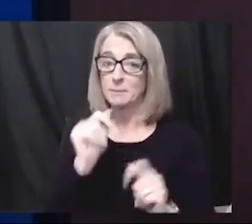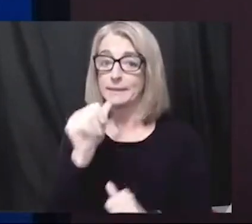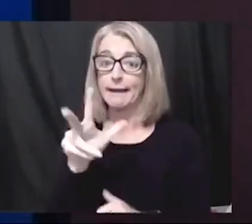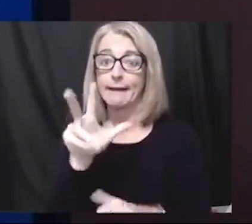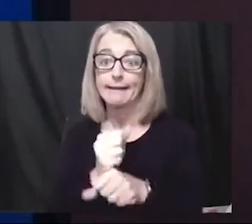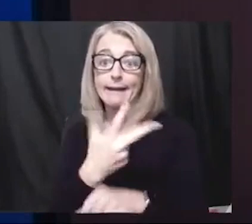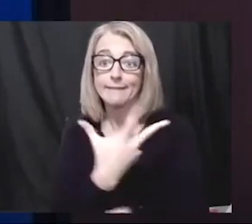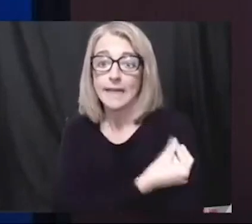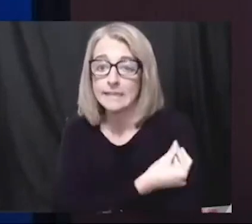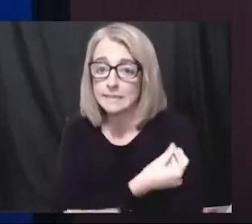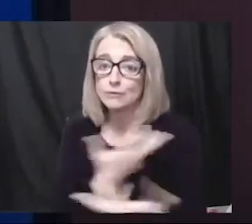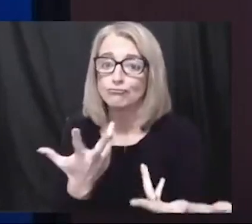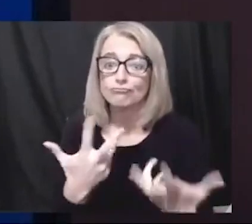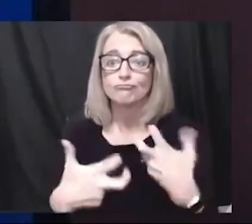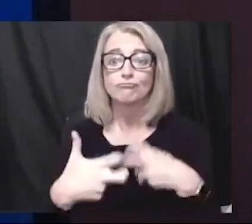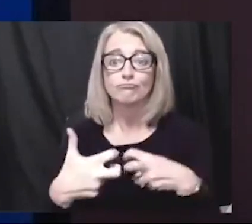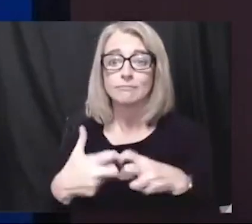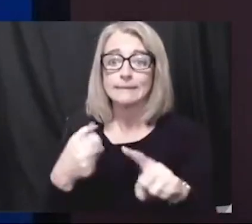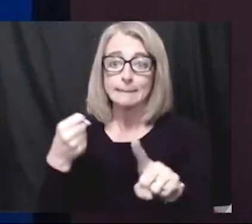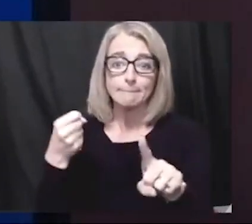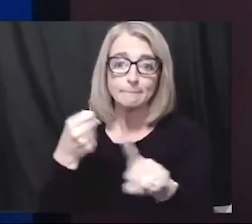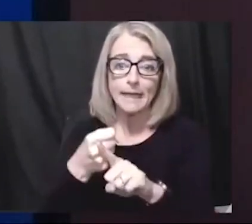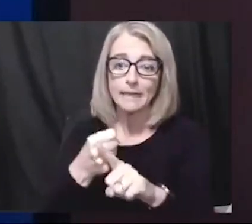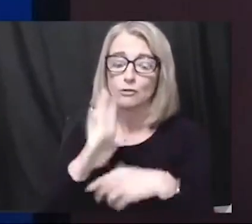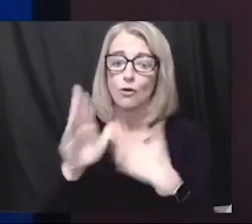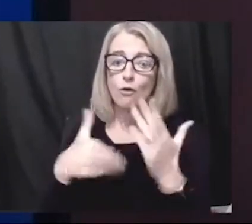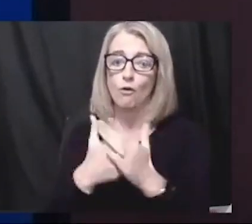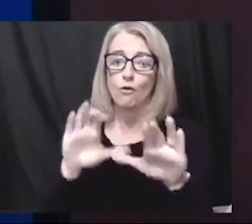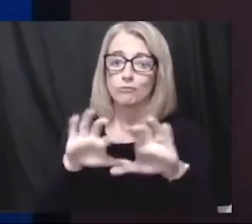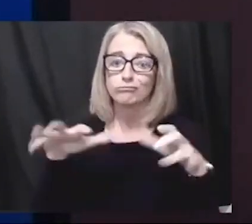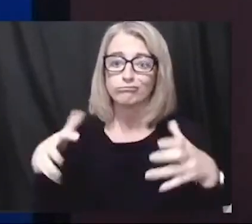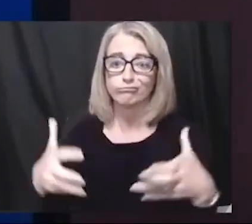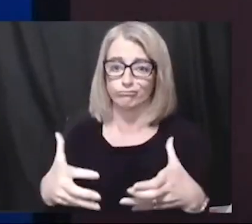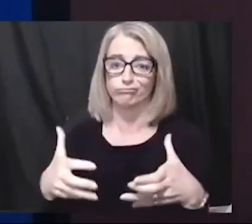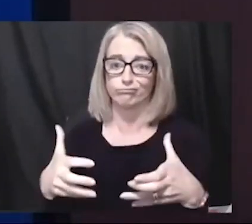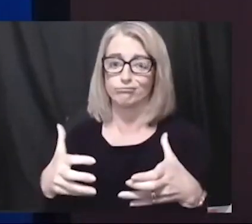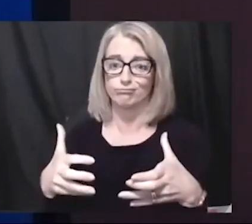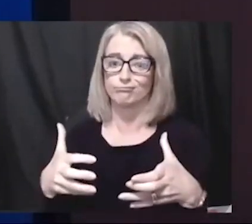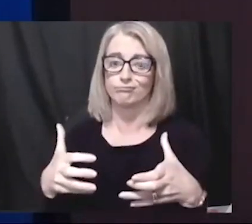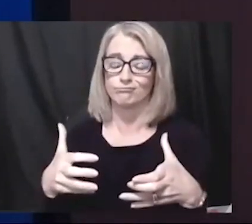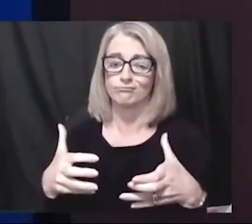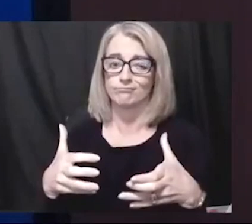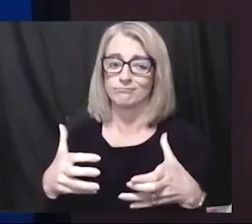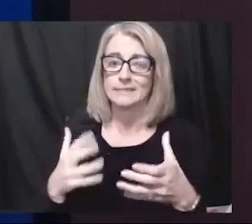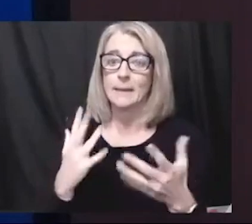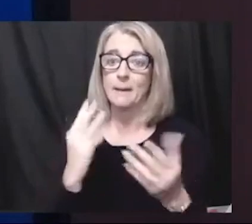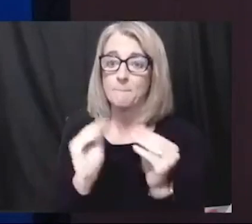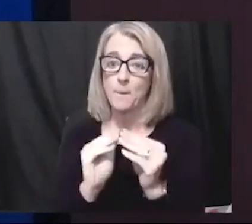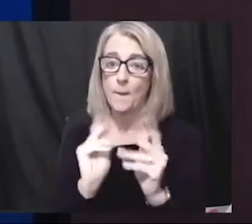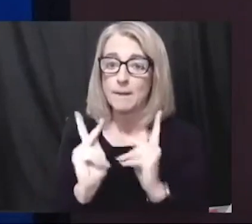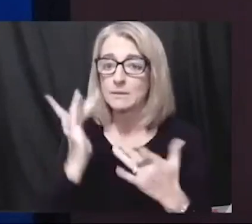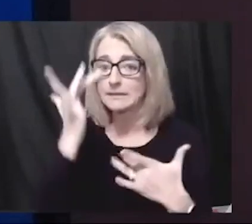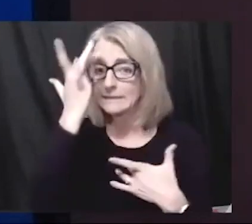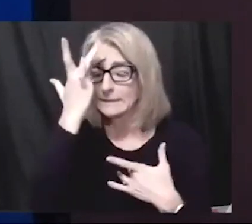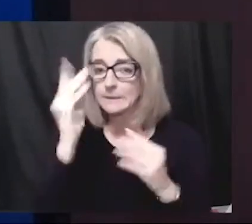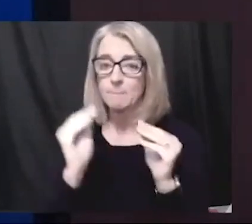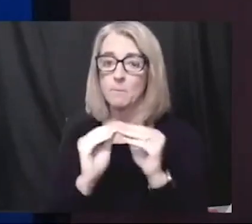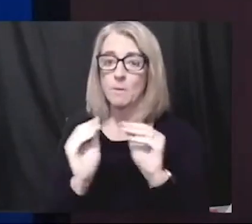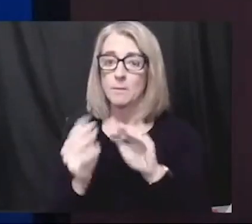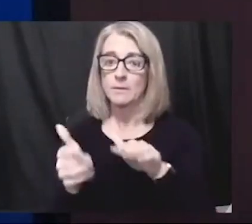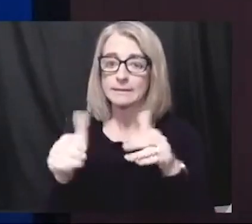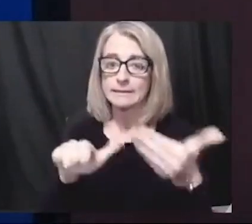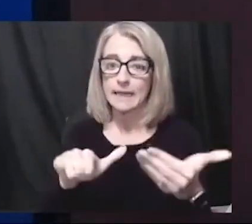that it impacts all of society. It's going to make more people sick and more people die. It's going to prevent the